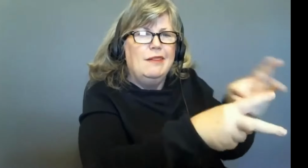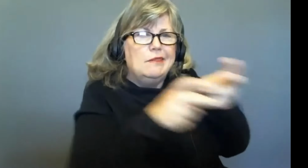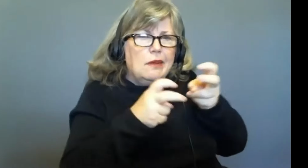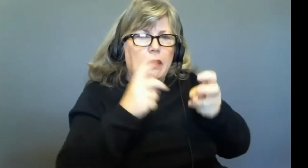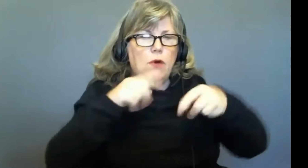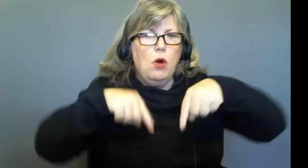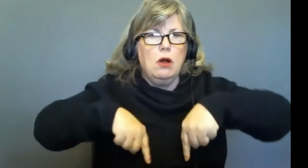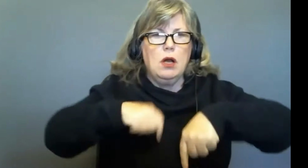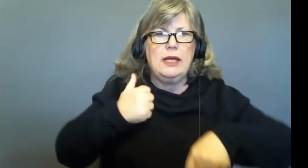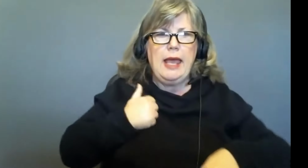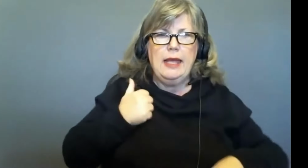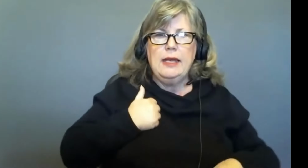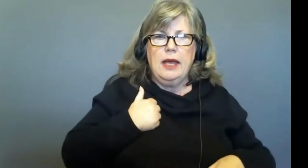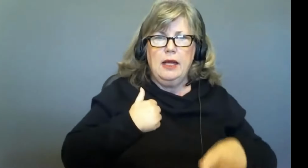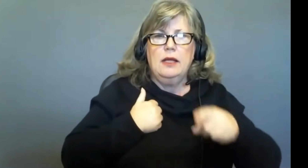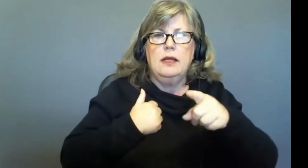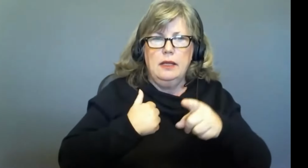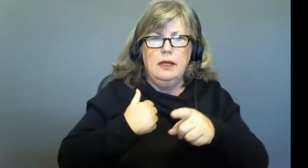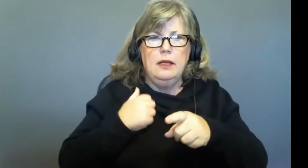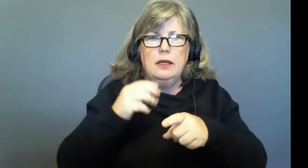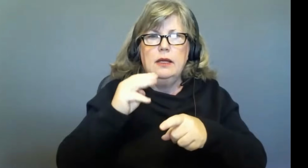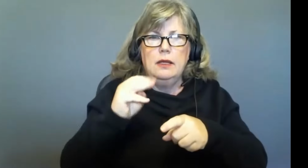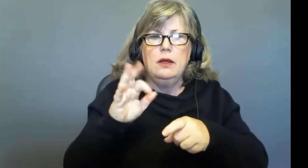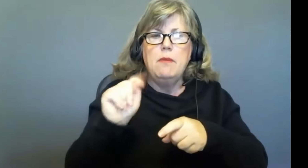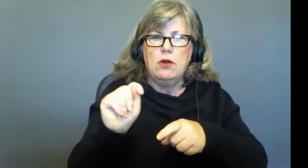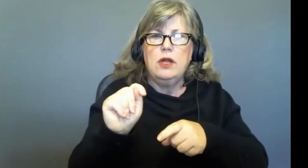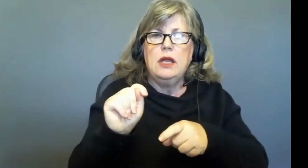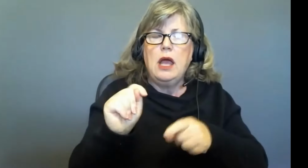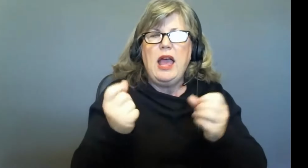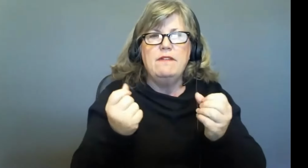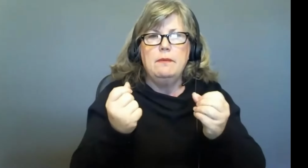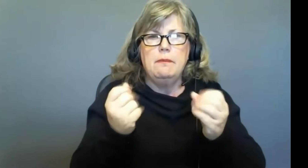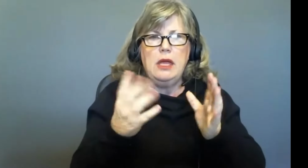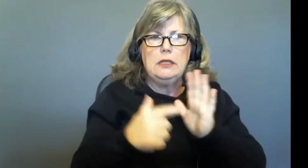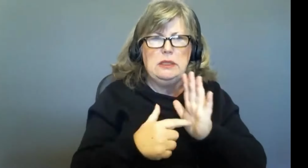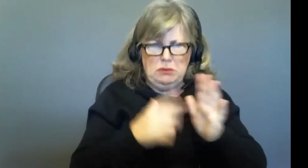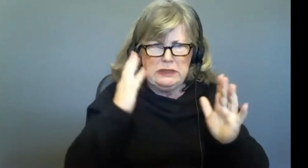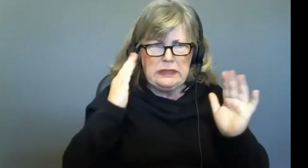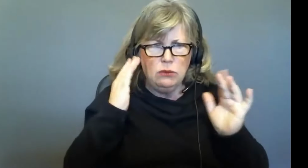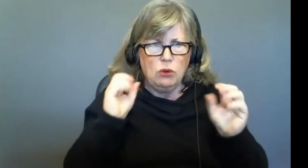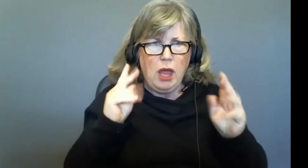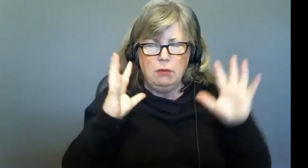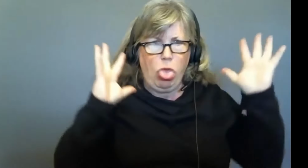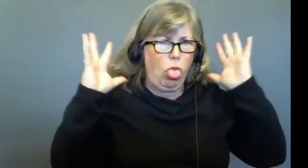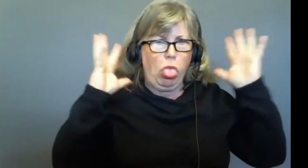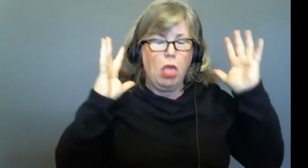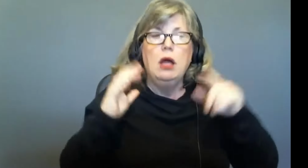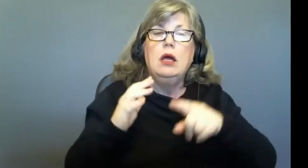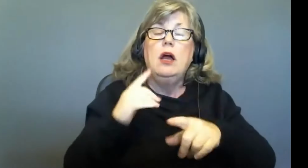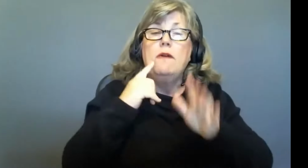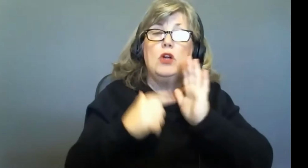are a lot. There are a lot of great examples. Is the sound okay? For